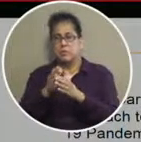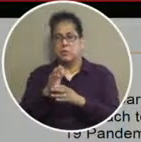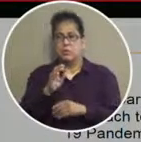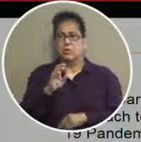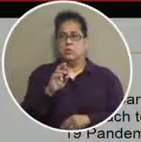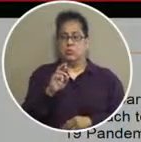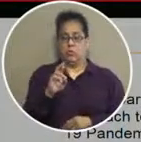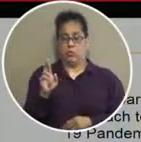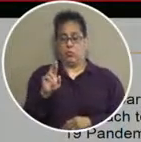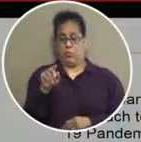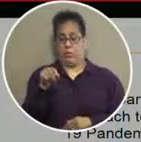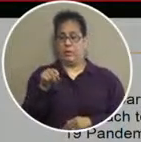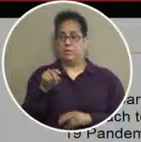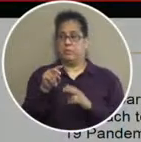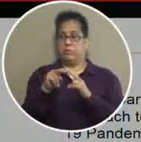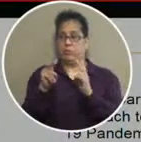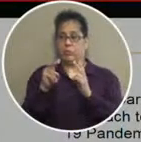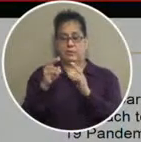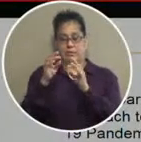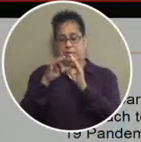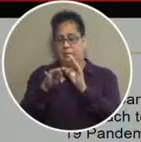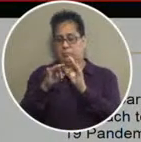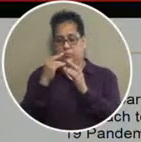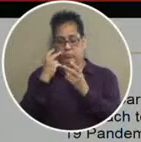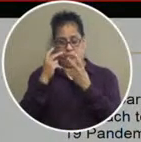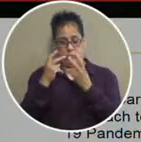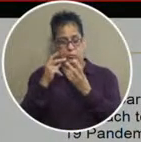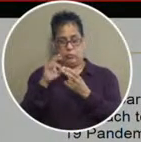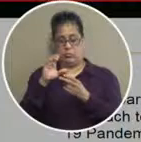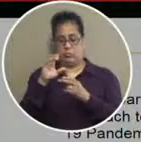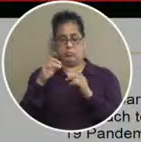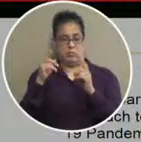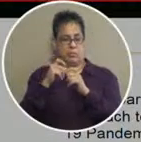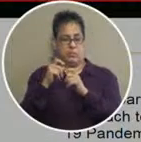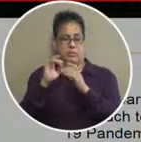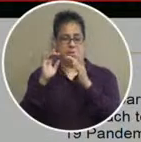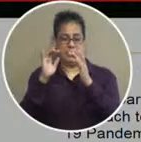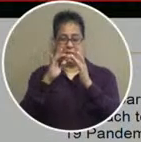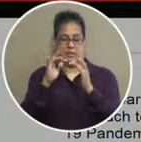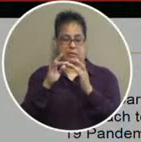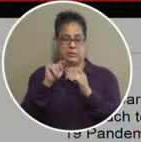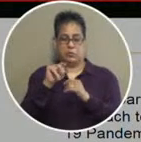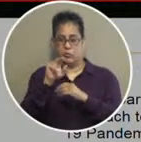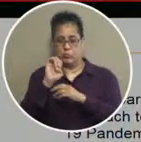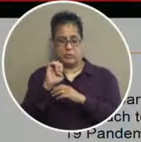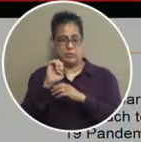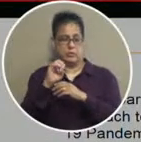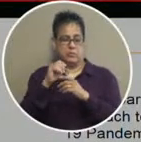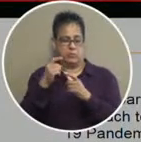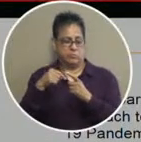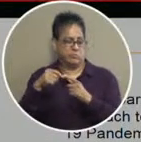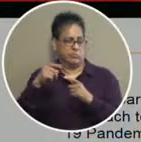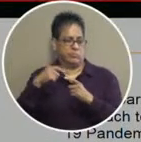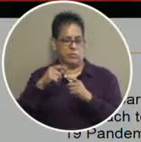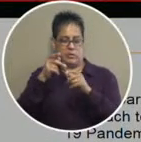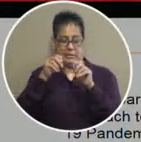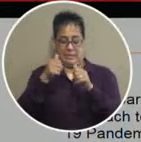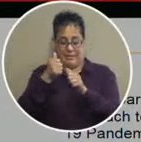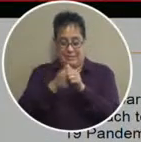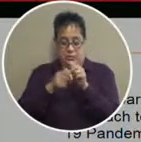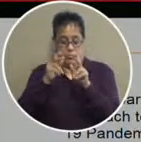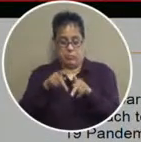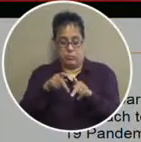I'm showing you a very simplistic view of the complex contact tracing process that is being followed with each person that